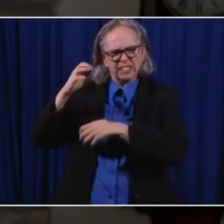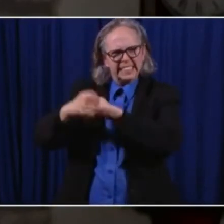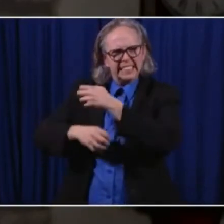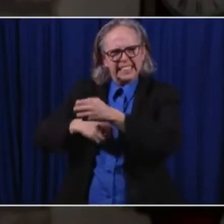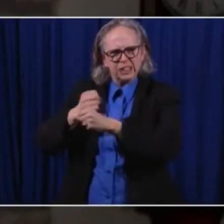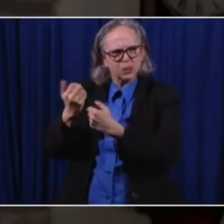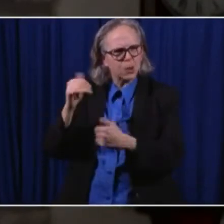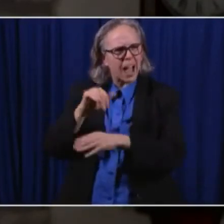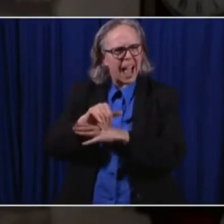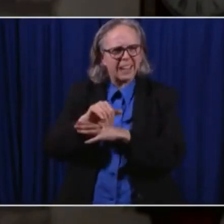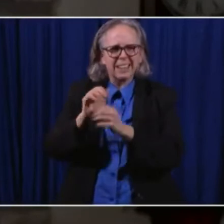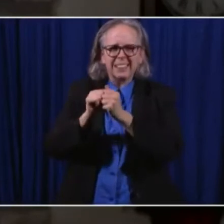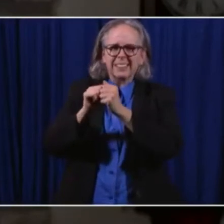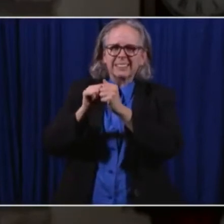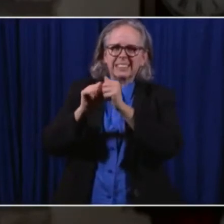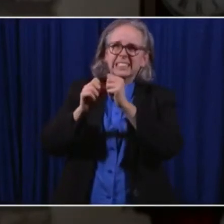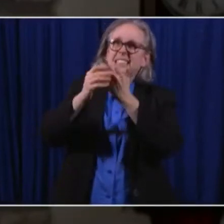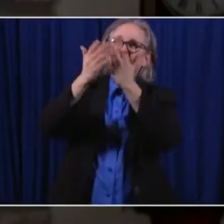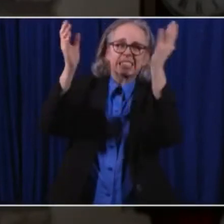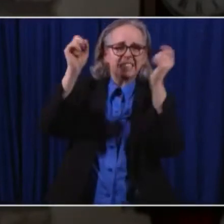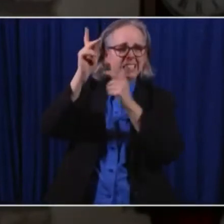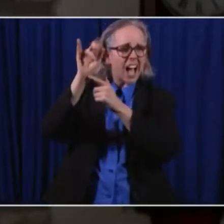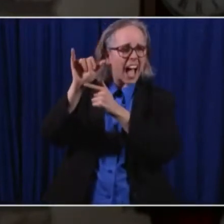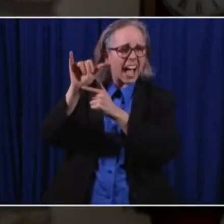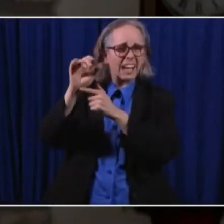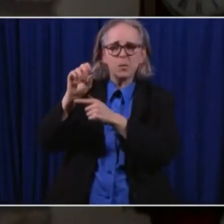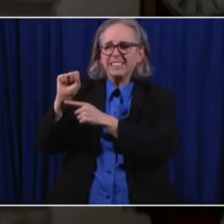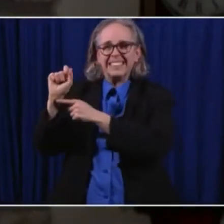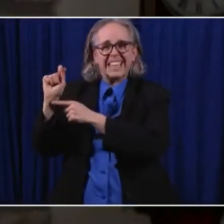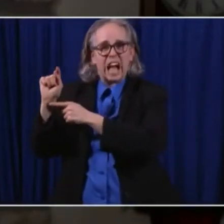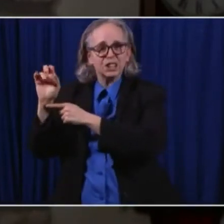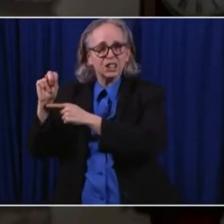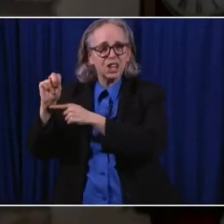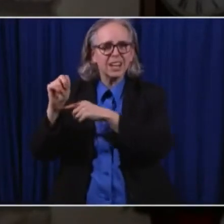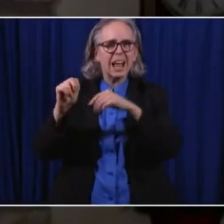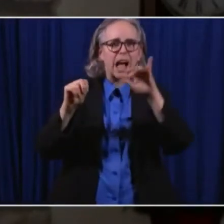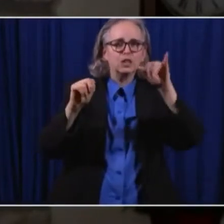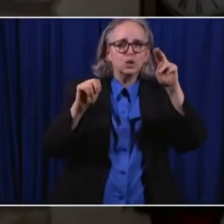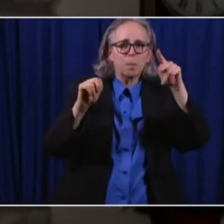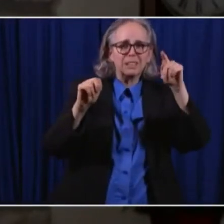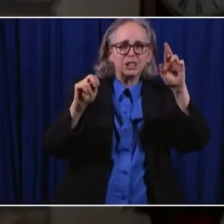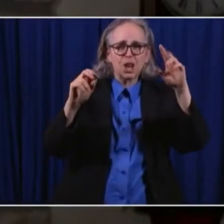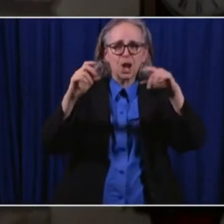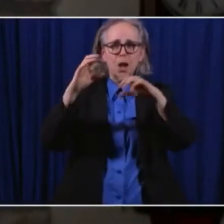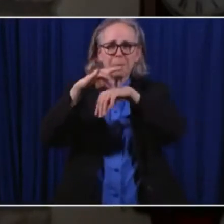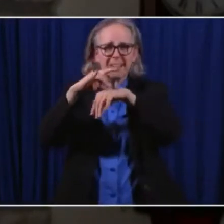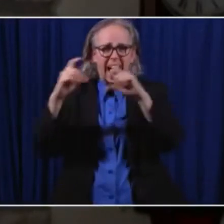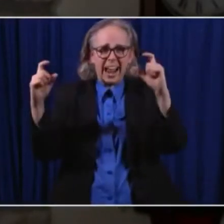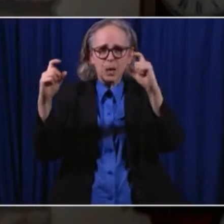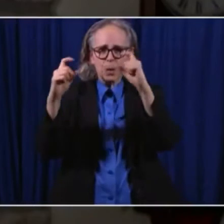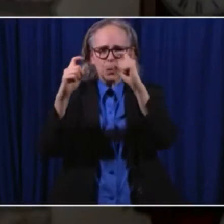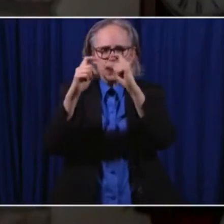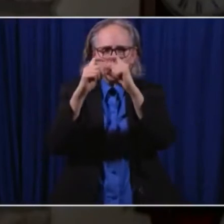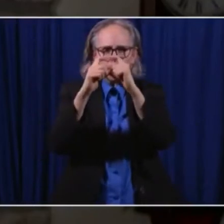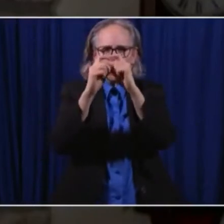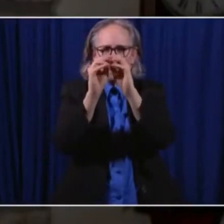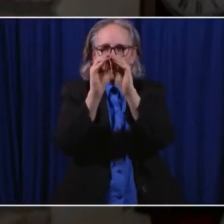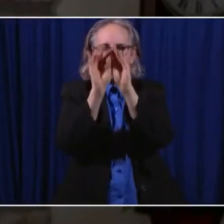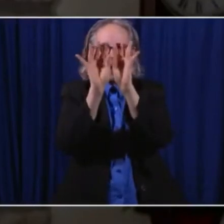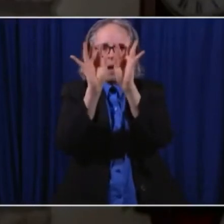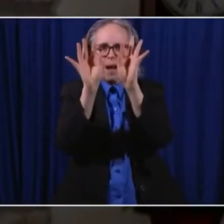largest planets in our solar system, will appear 1/10 of a degree apart as they orbit closely to each other.